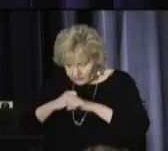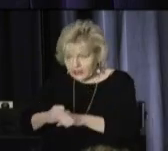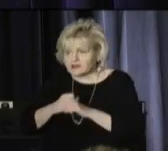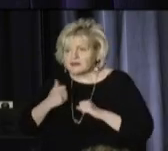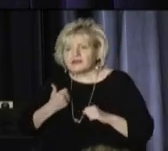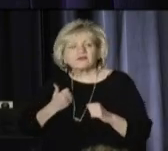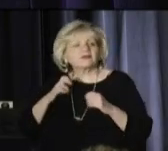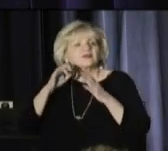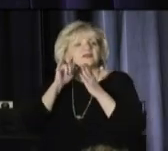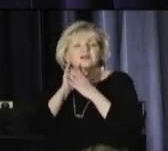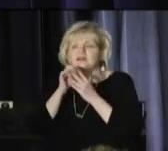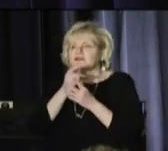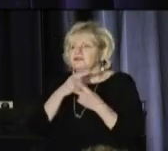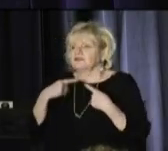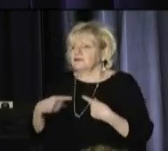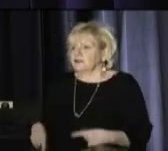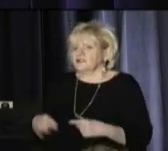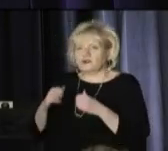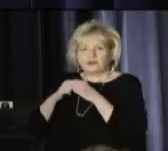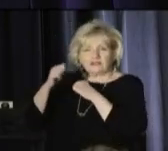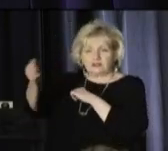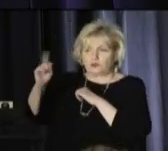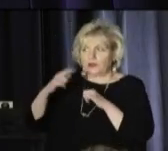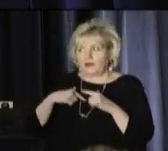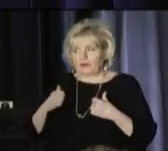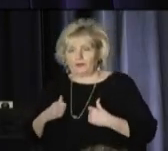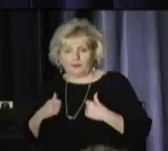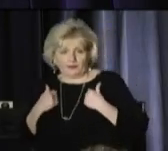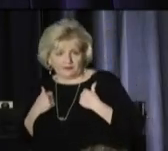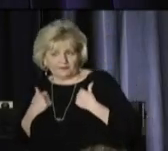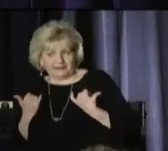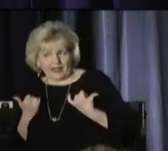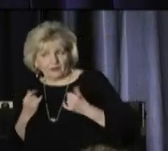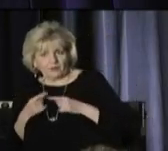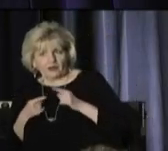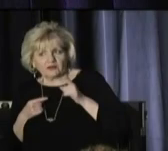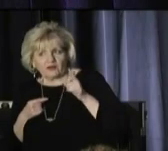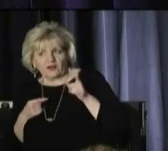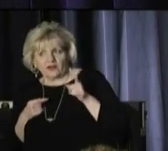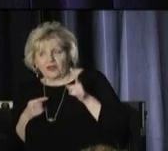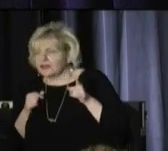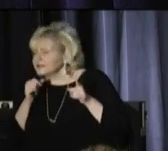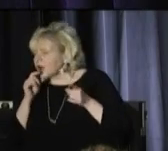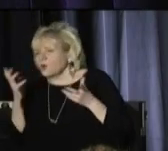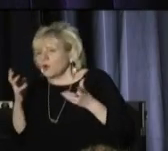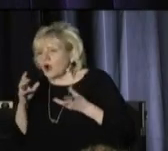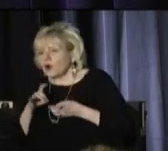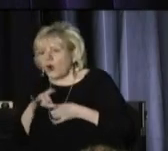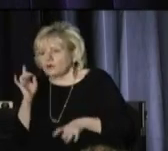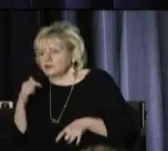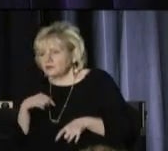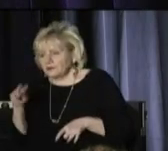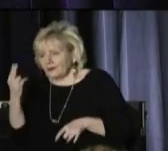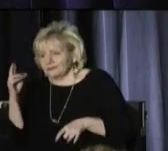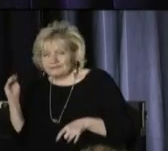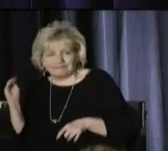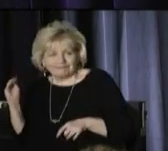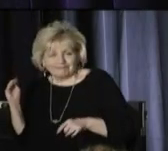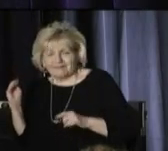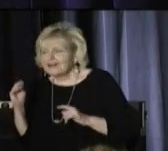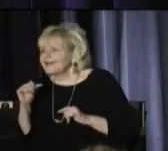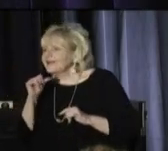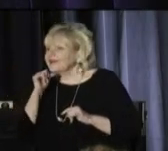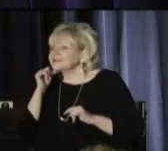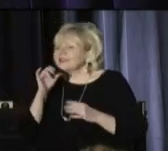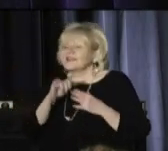The physical distance between where I live now and there isn't what haunts. It's not simply that I've